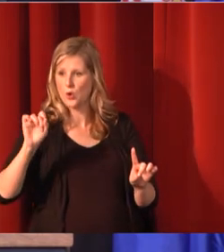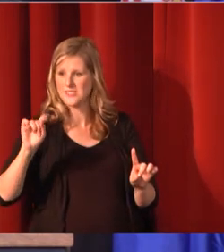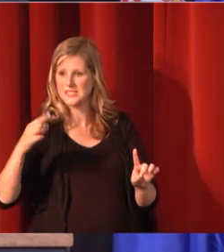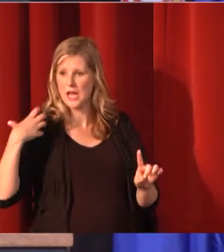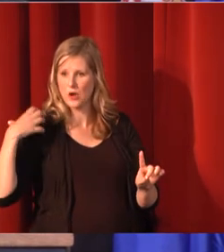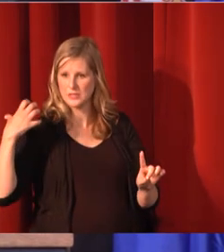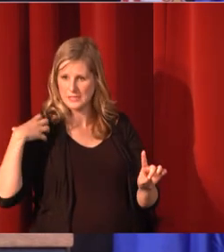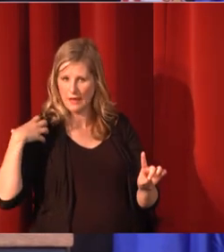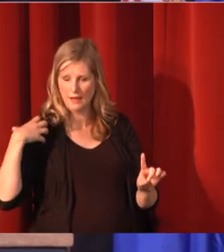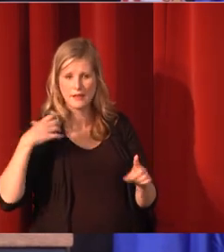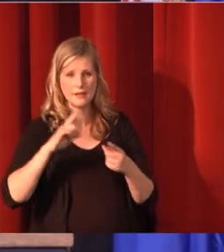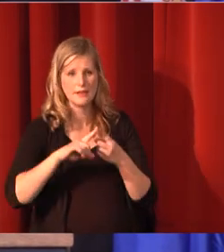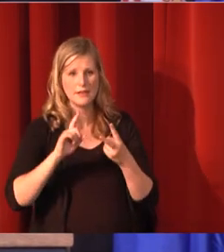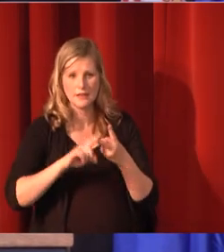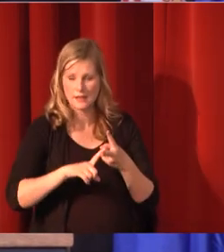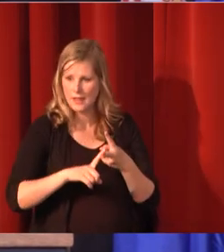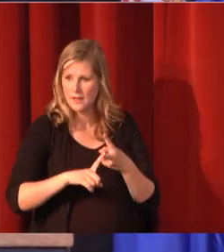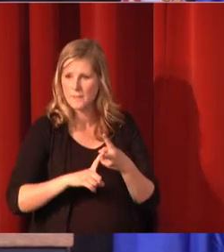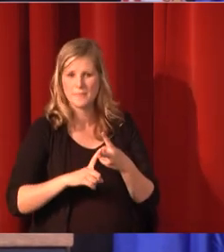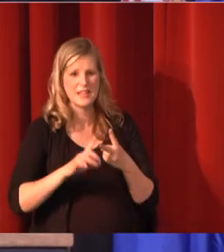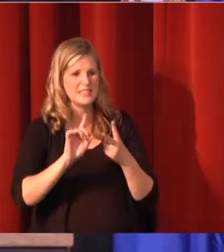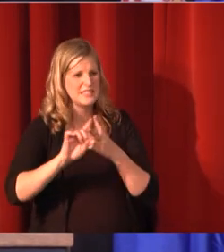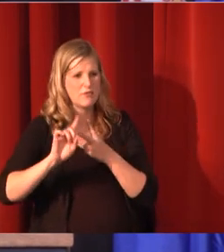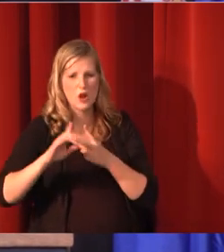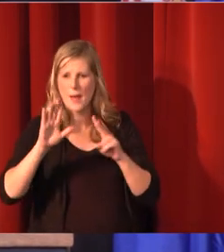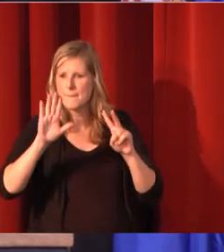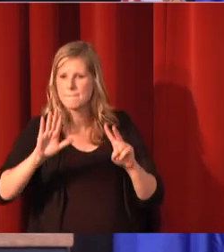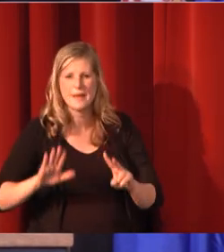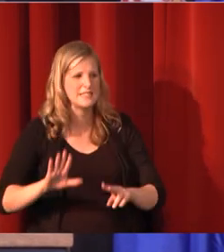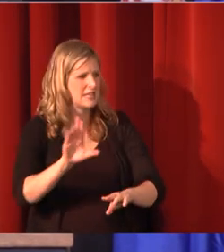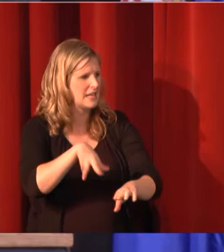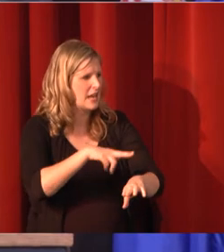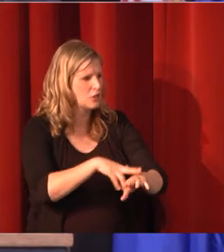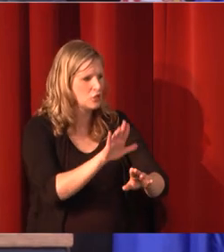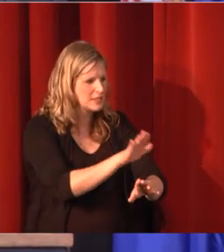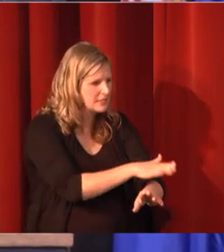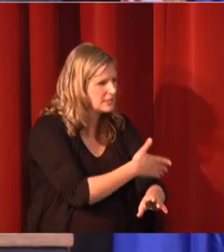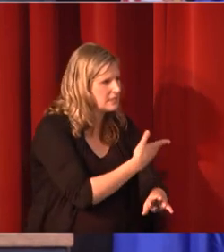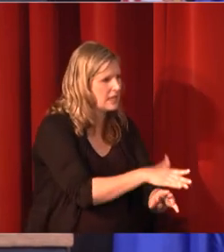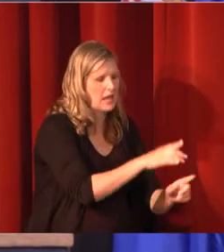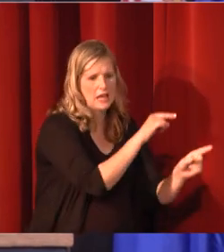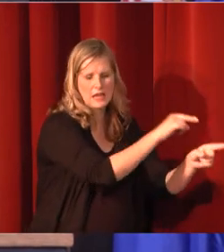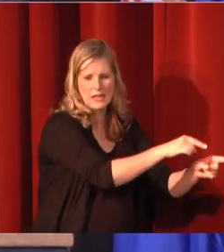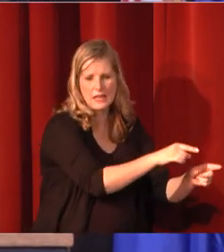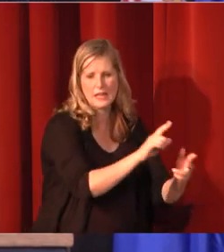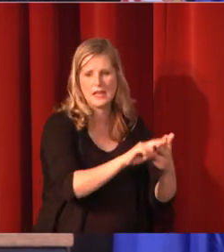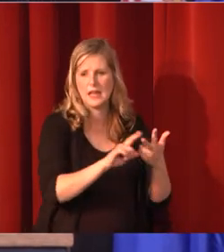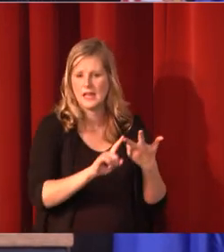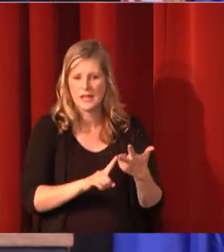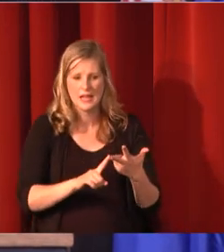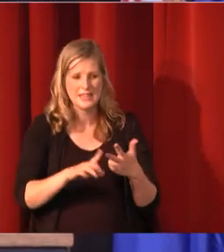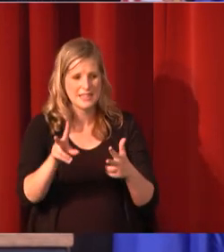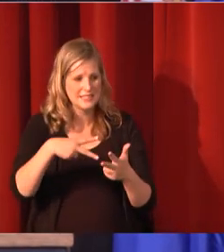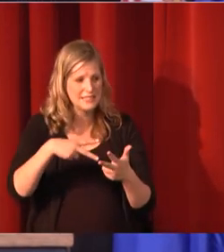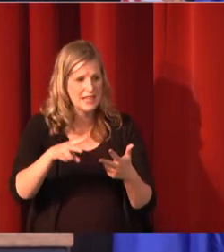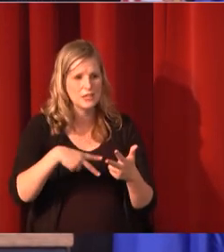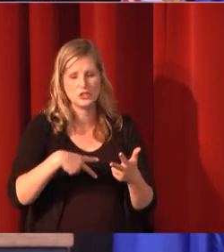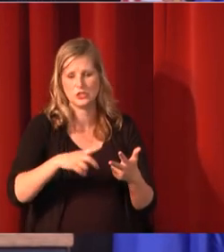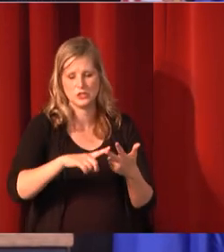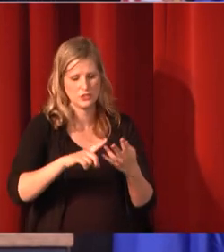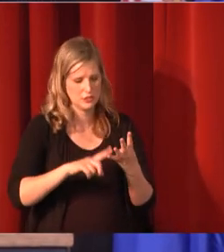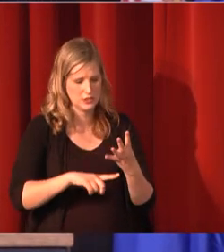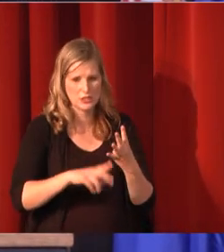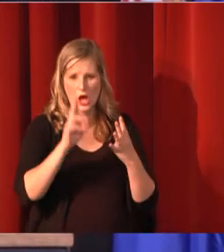to the to change who graced us with that amazing national anthem to the Johnson high school Jr's OTC honor guard